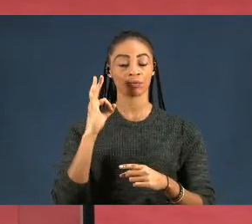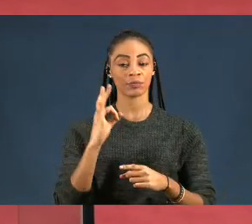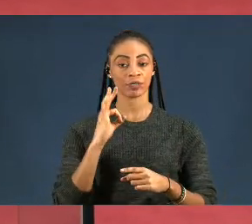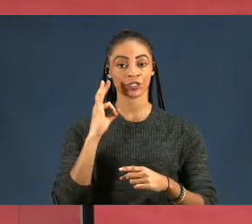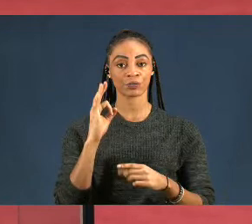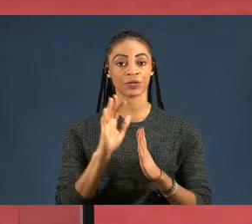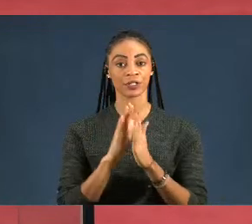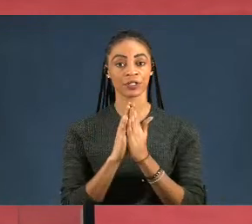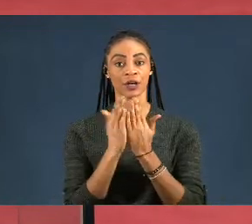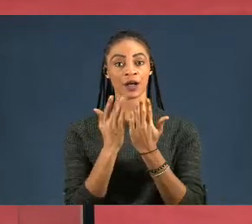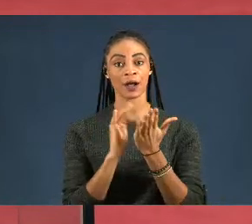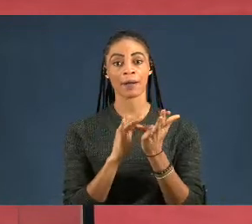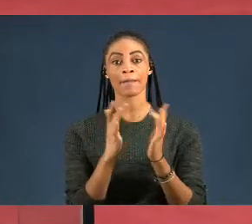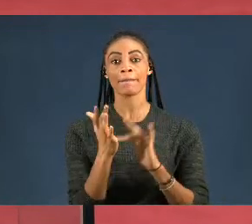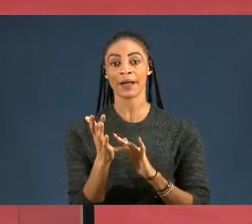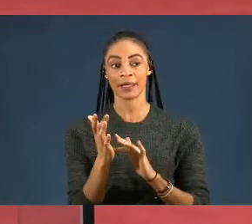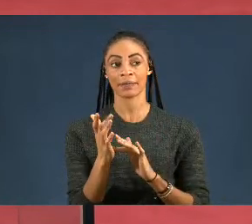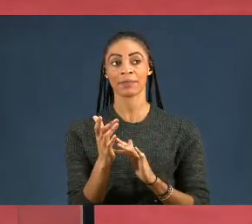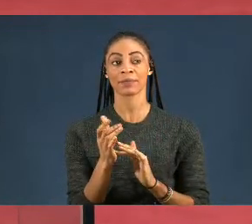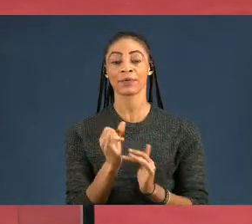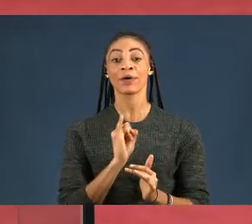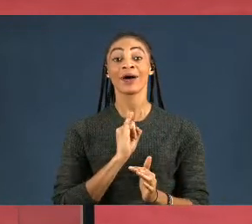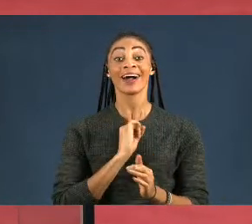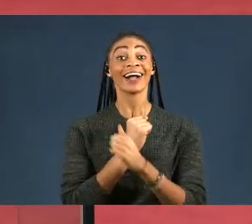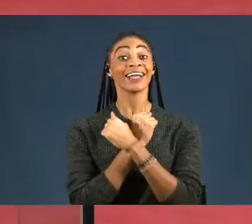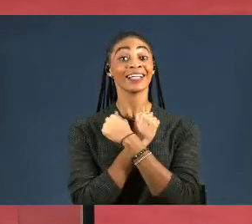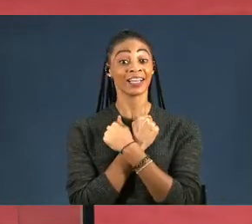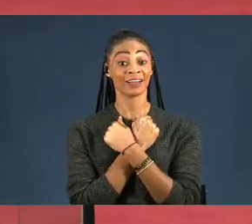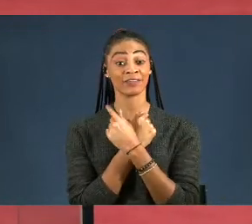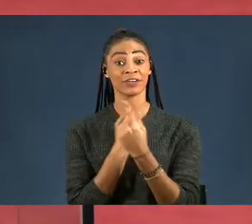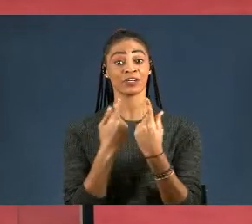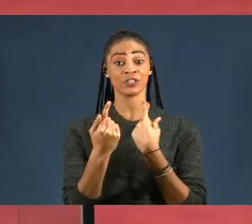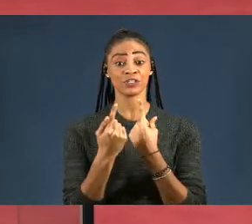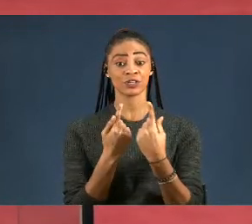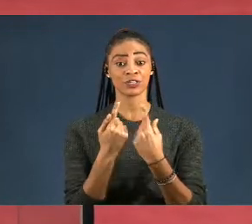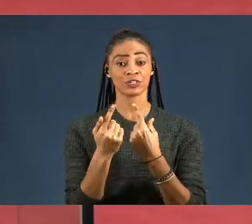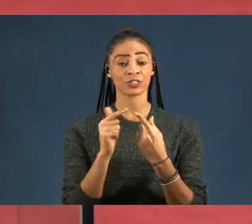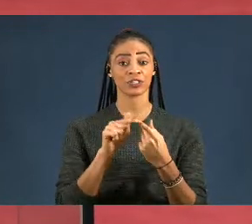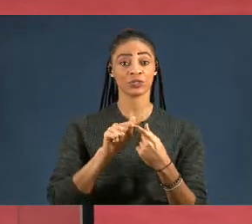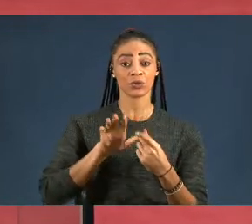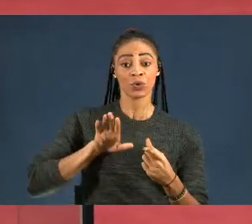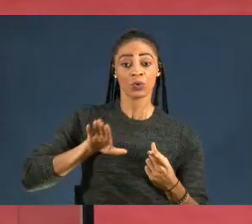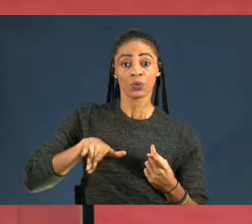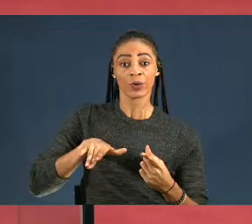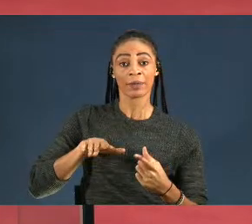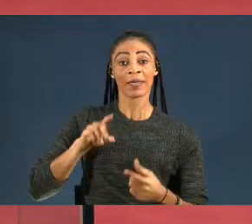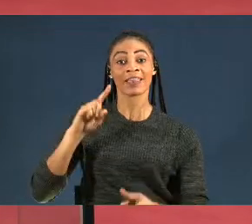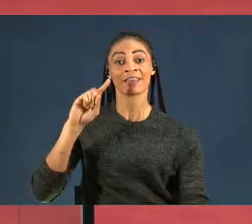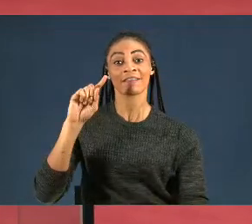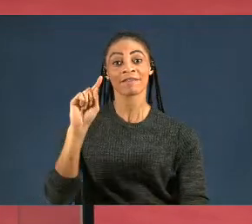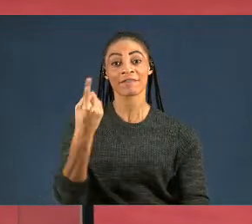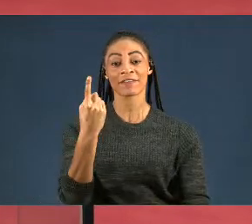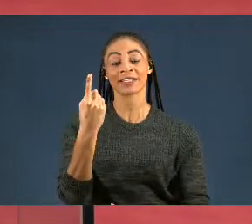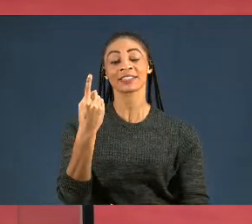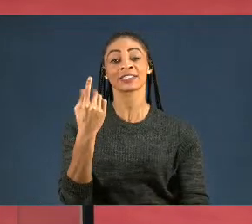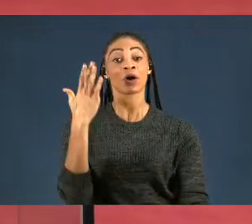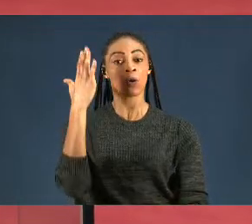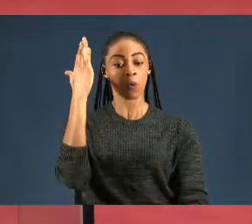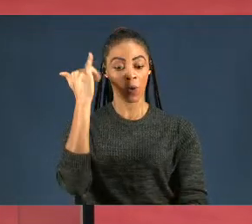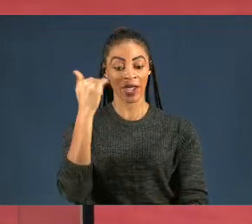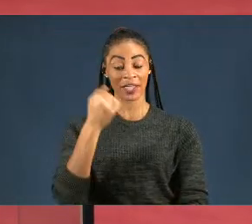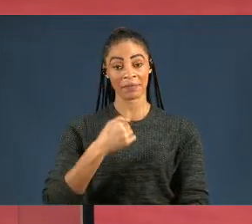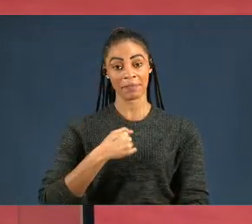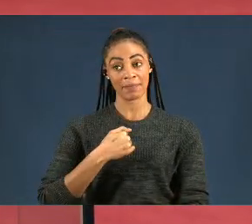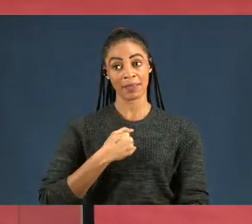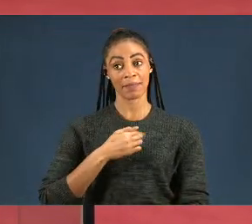Allow me, I always like to speak to the women first because I'm a woman. And if I speak to the women